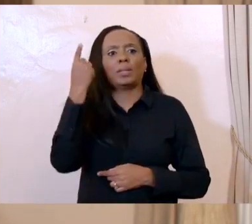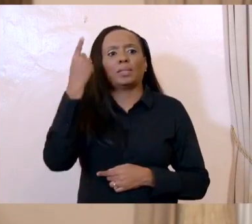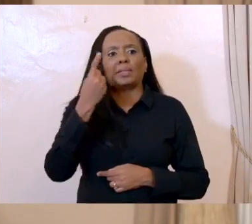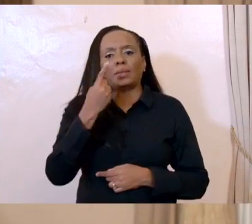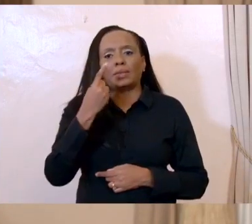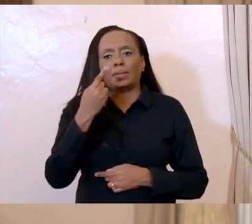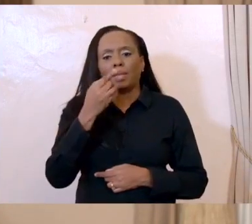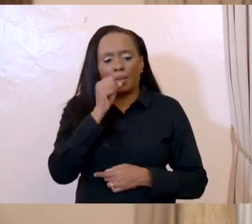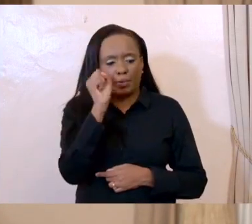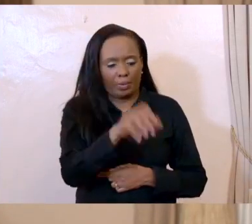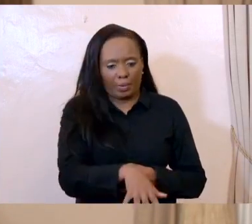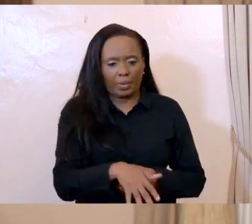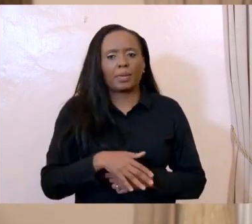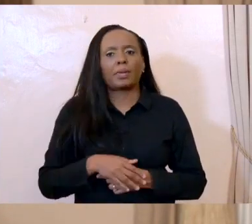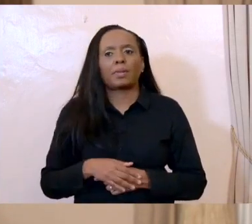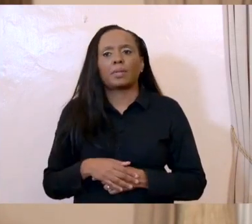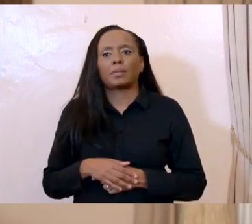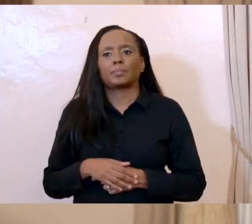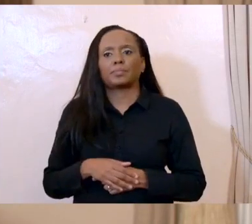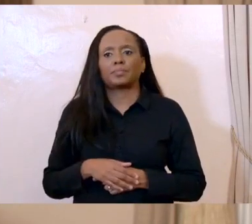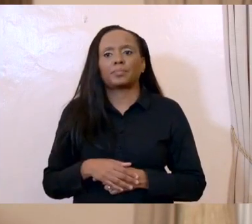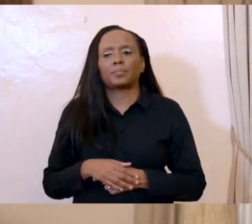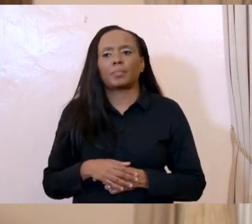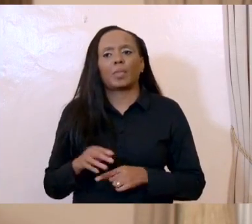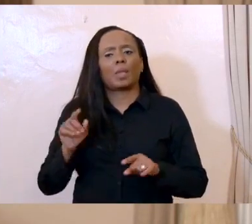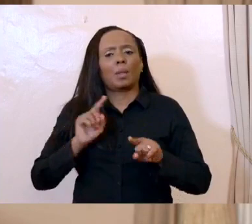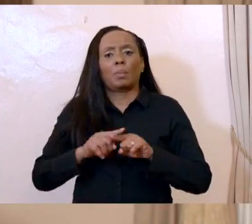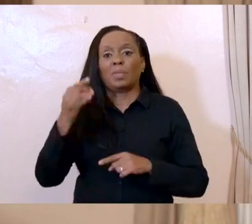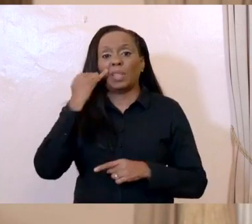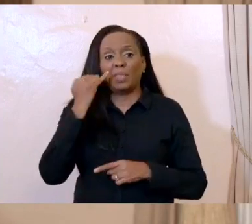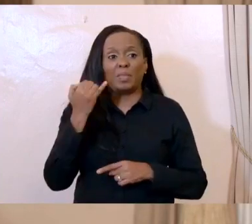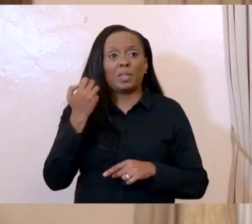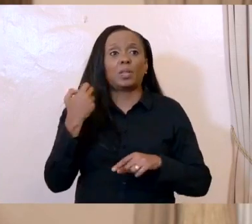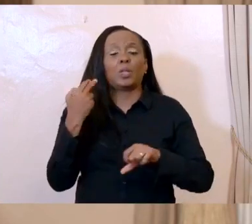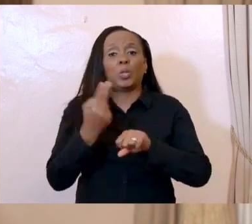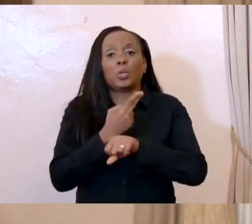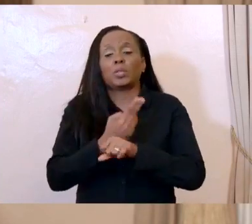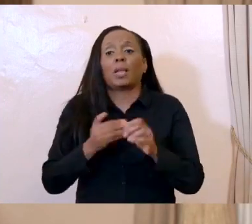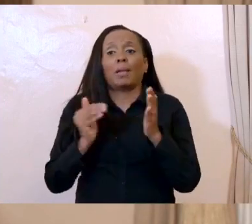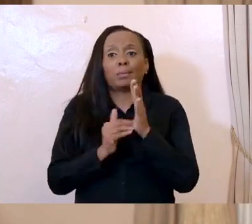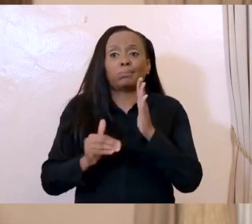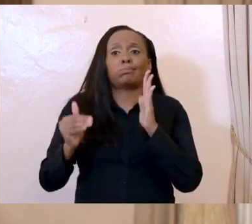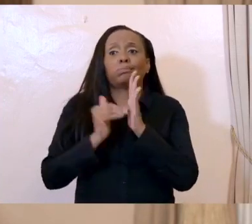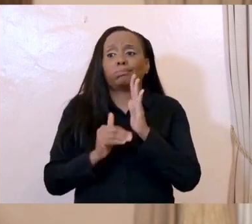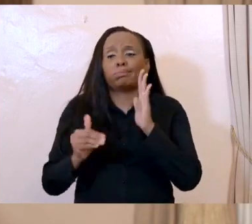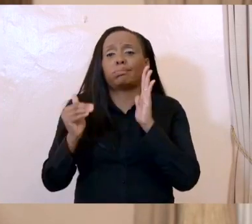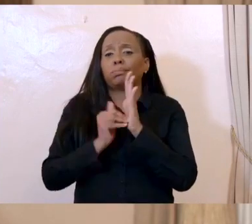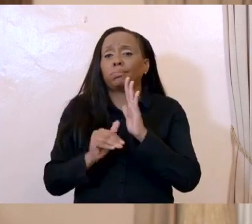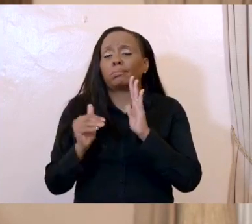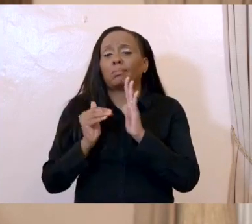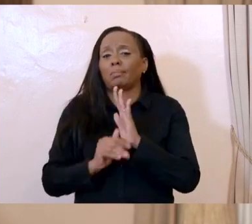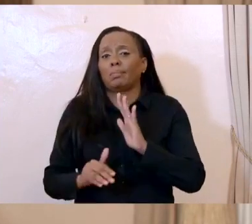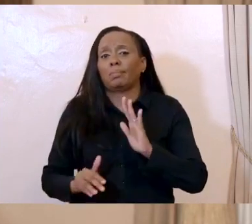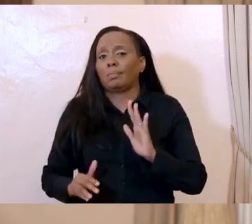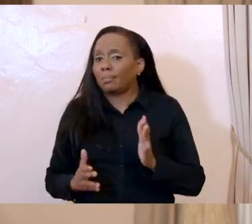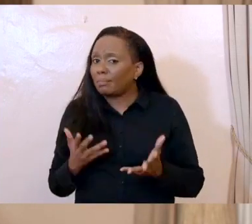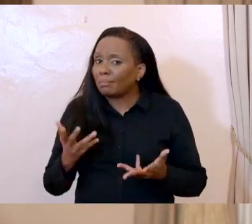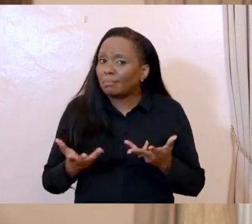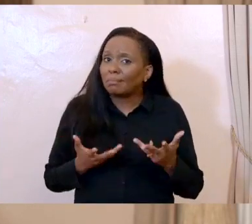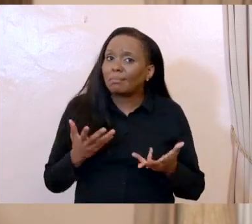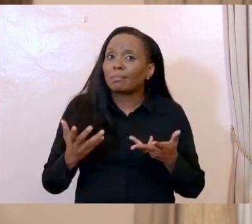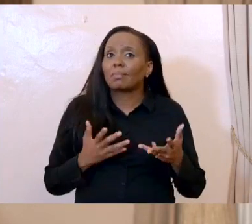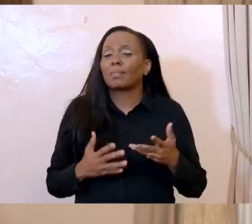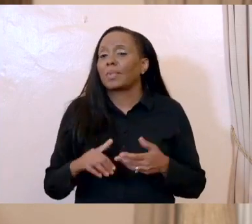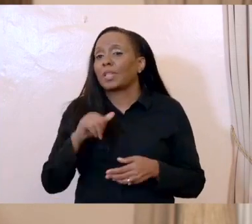if you're reusing the face mask, the disposable masks, the efficacy or the effectiveness of them